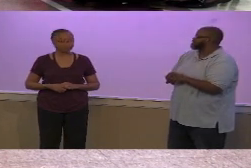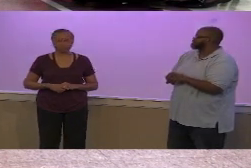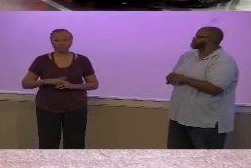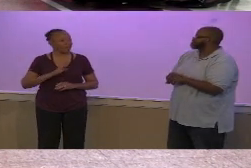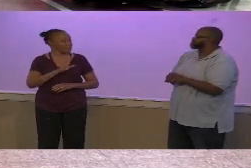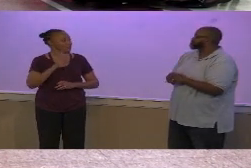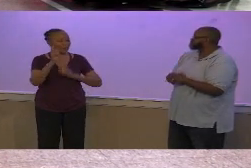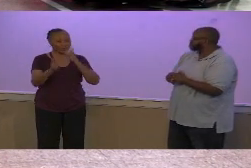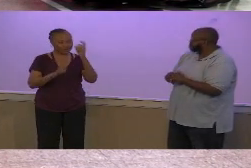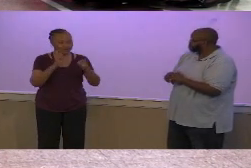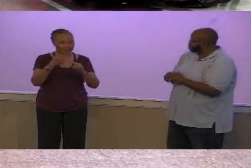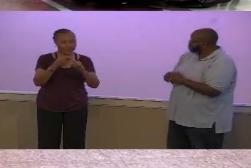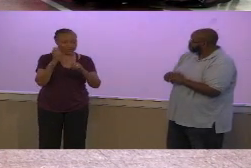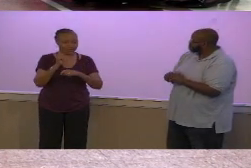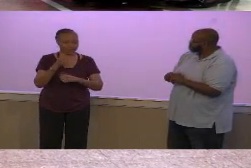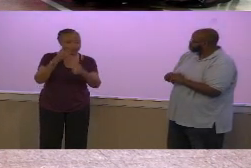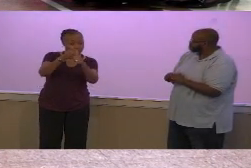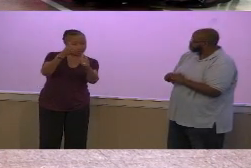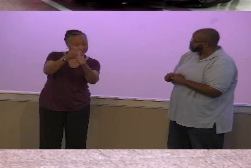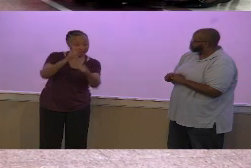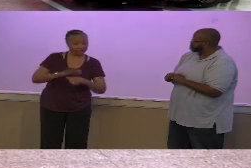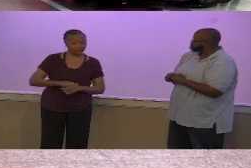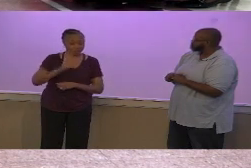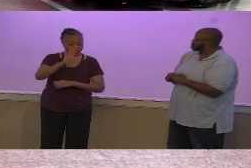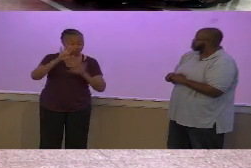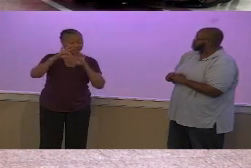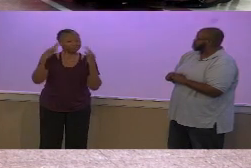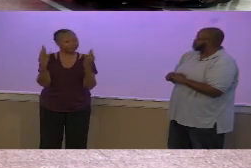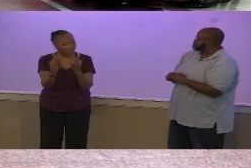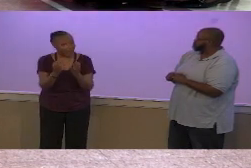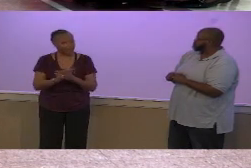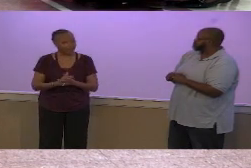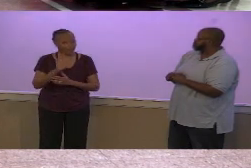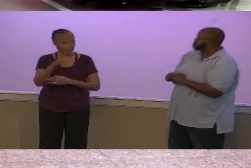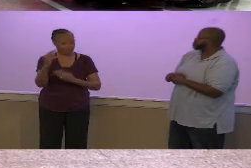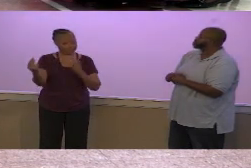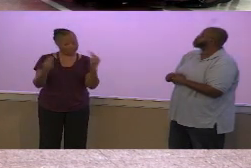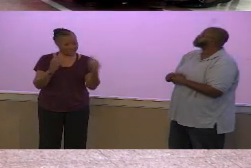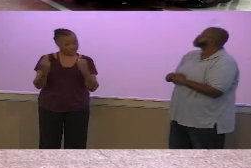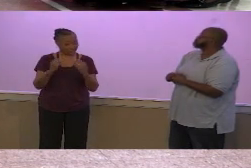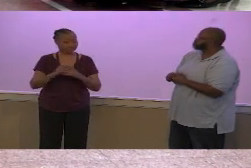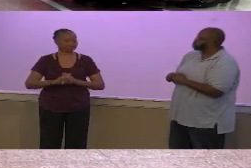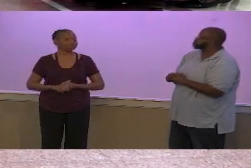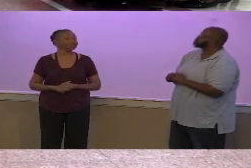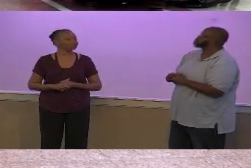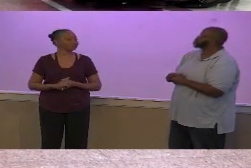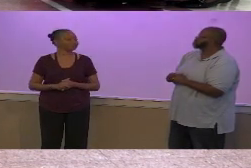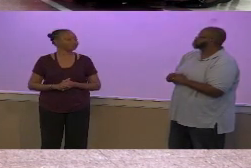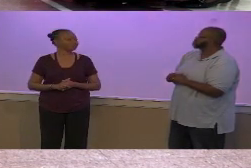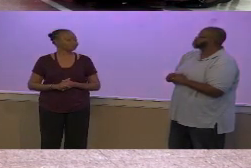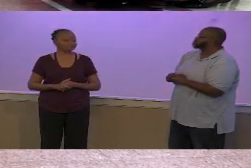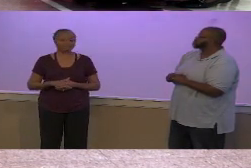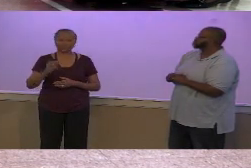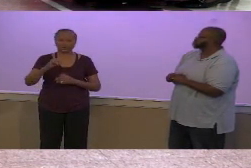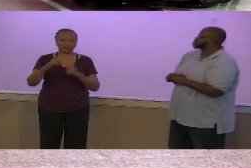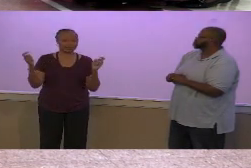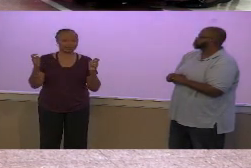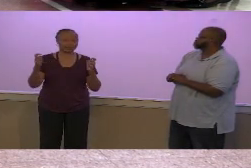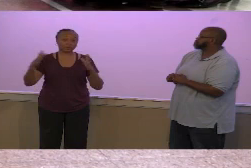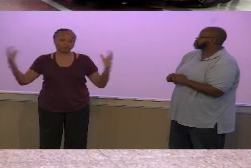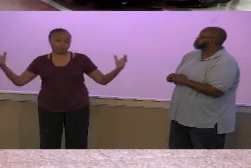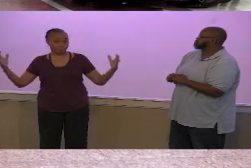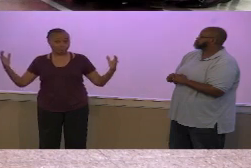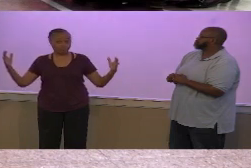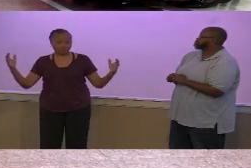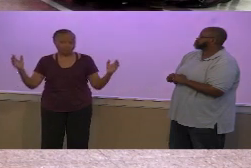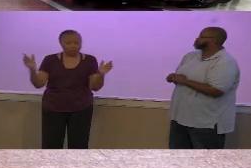can be on behalf of yourself, your family, or your ministry. No gift is too large or too